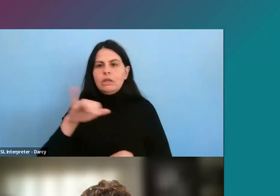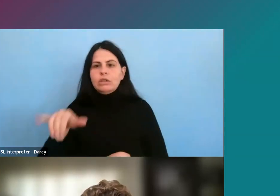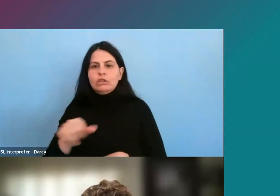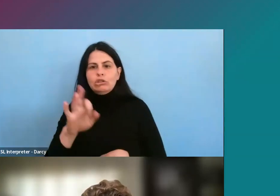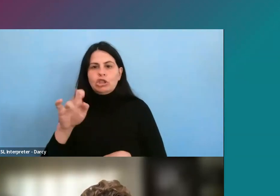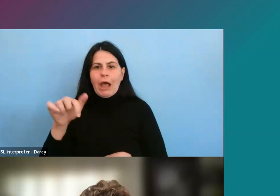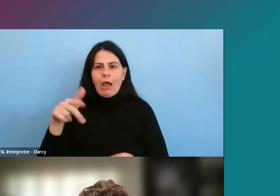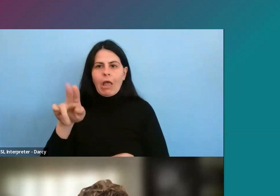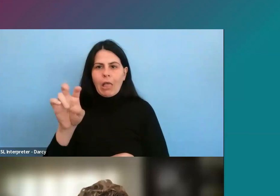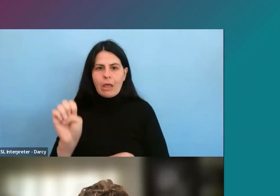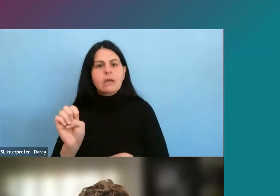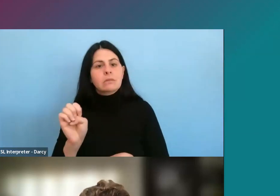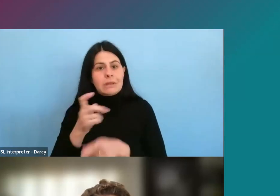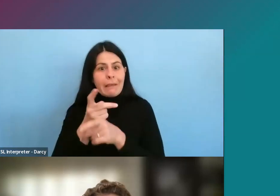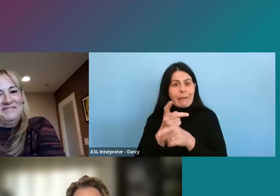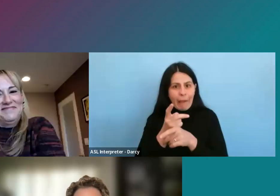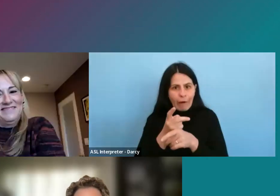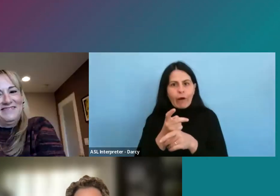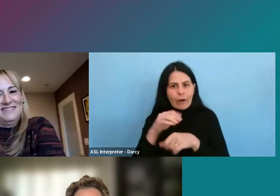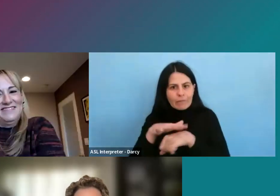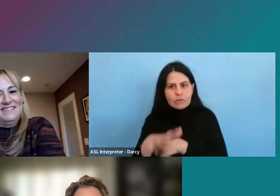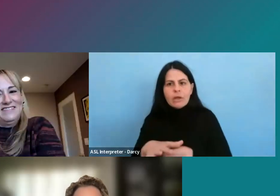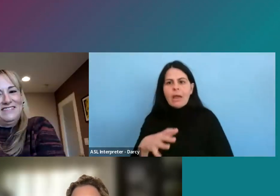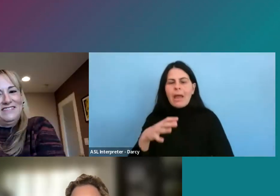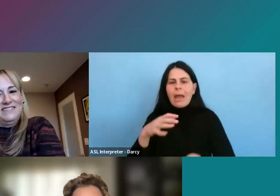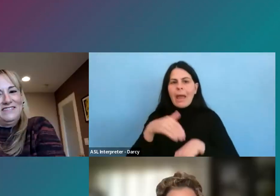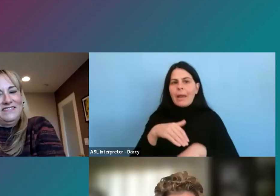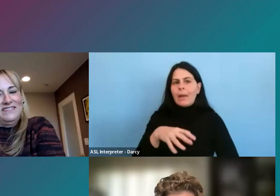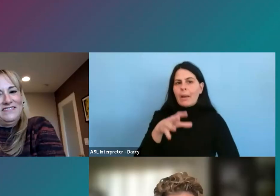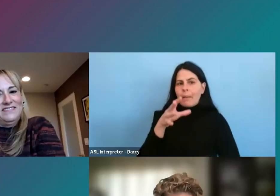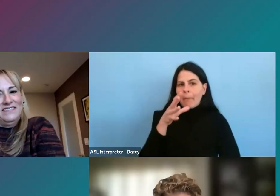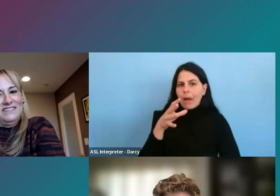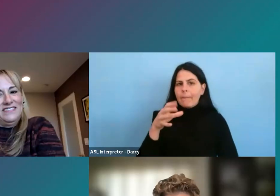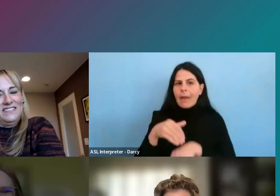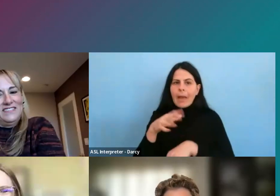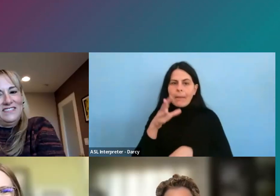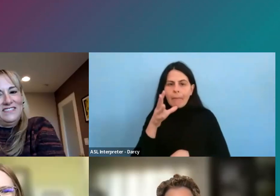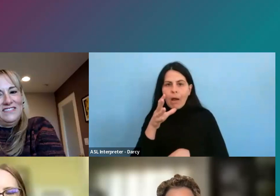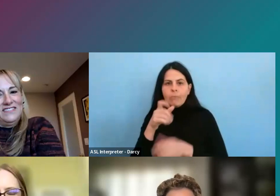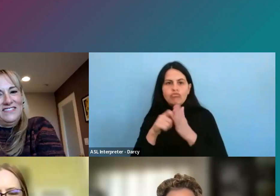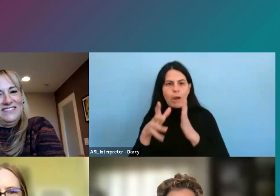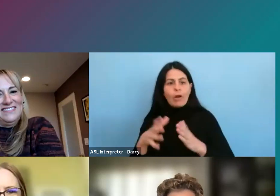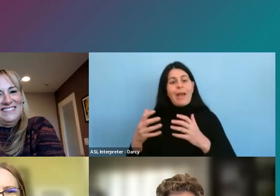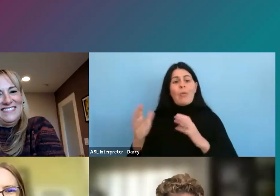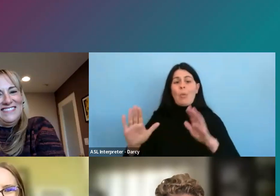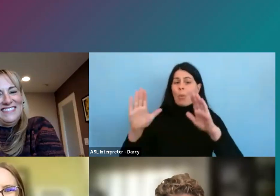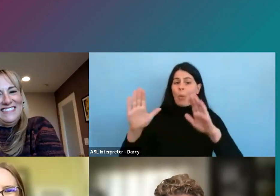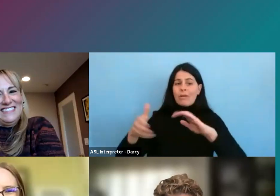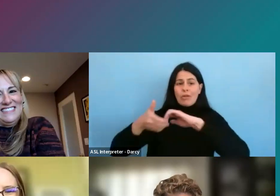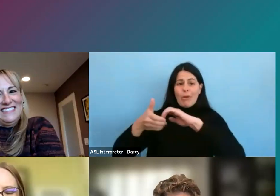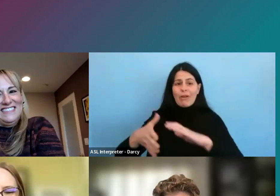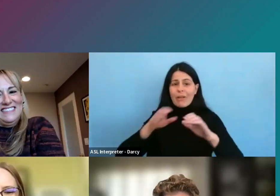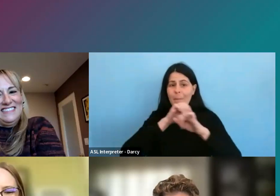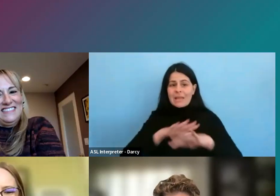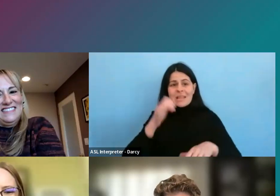at Mom of My Mom and writer. And we have our wonderful partner, who it's a blessing every day to have her in our